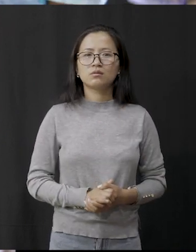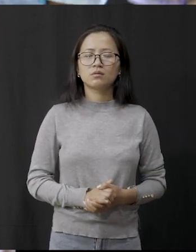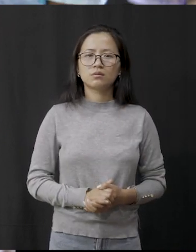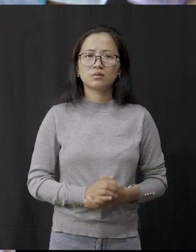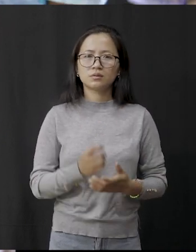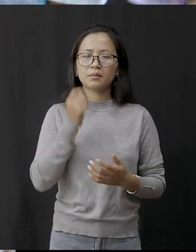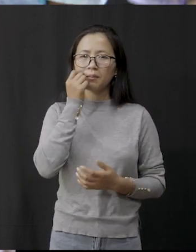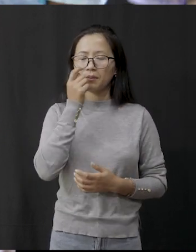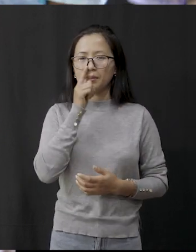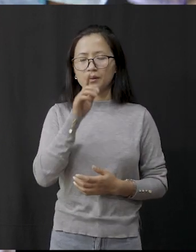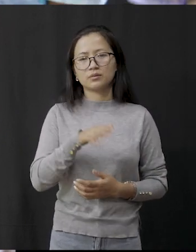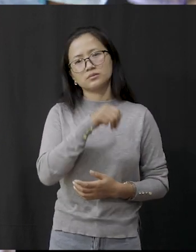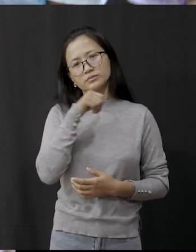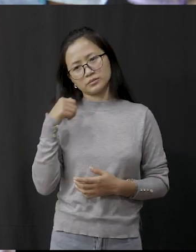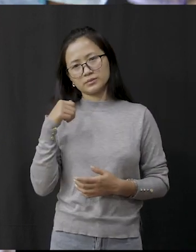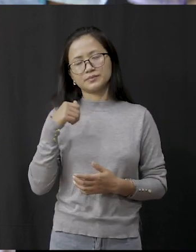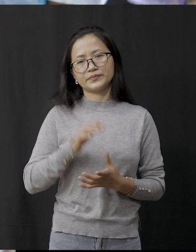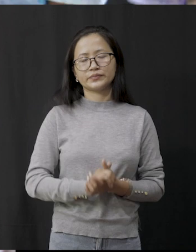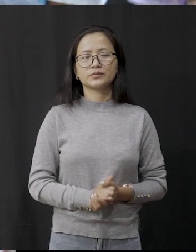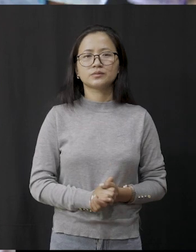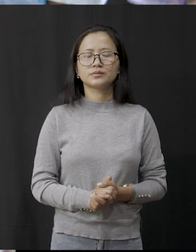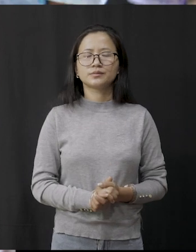or the parents are dead.